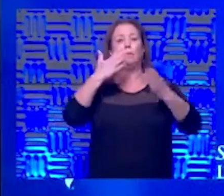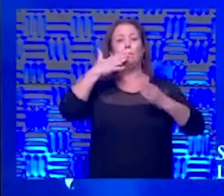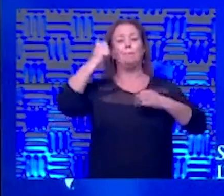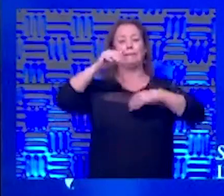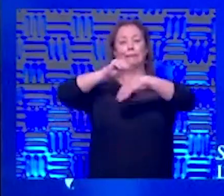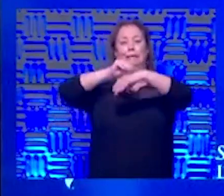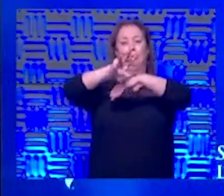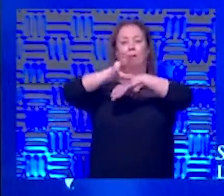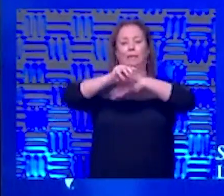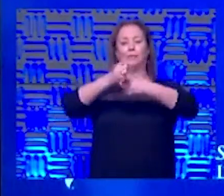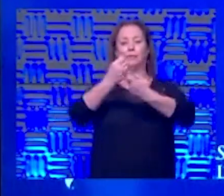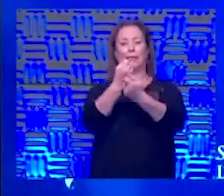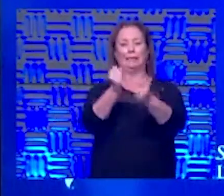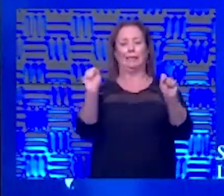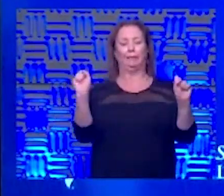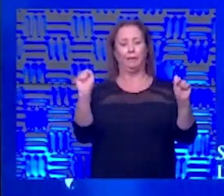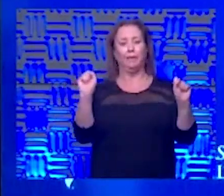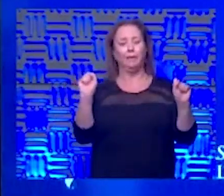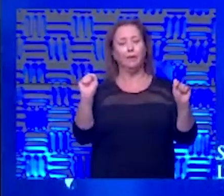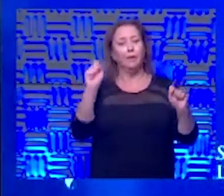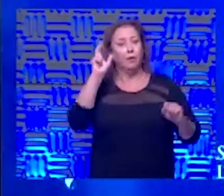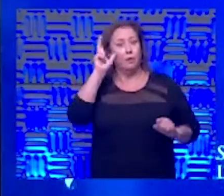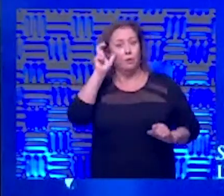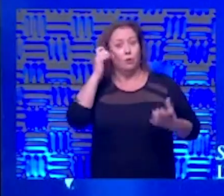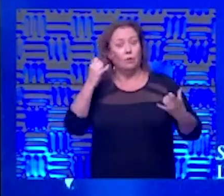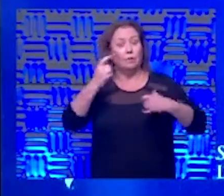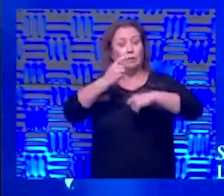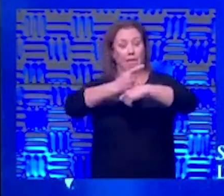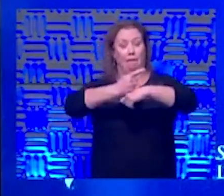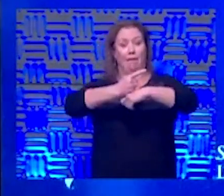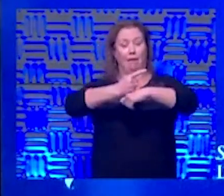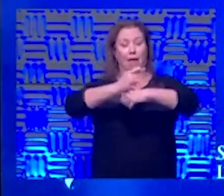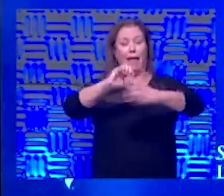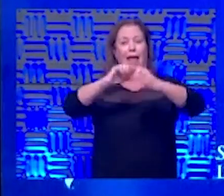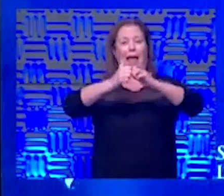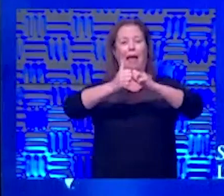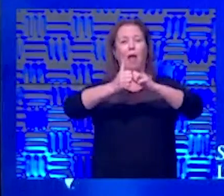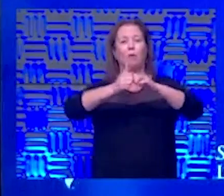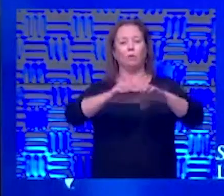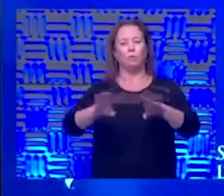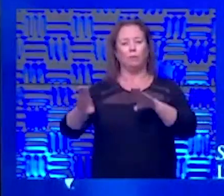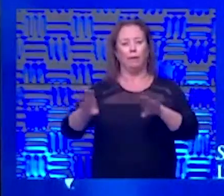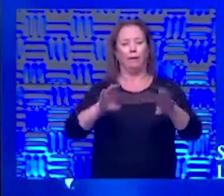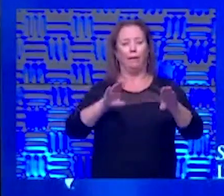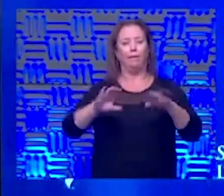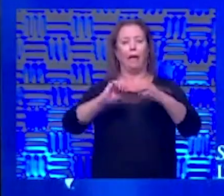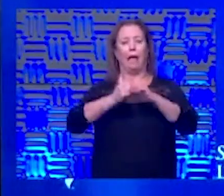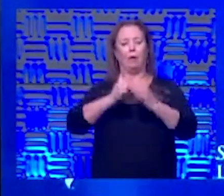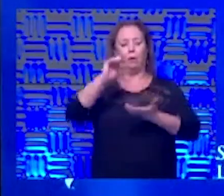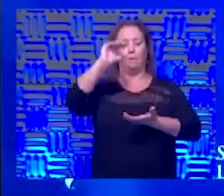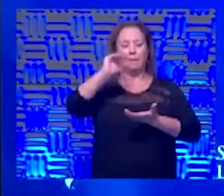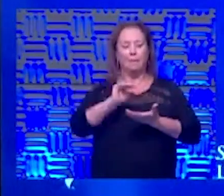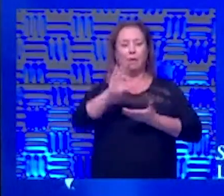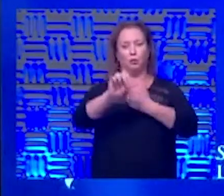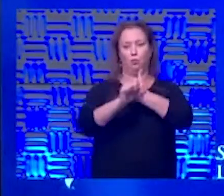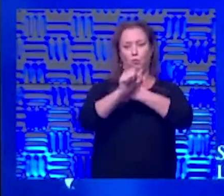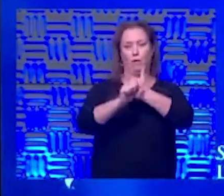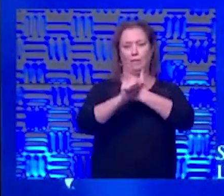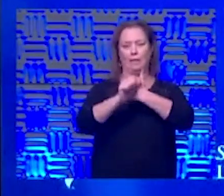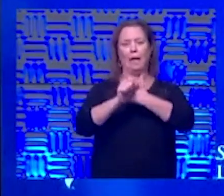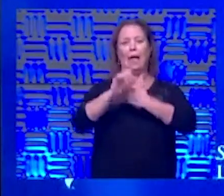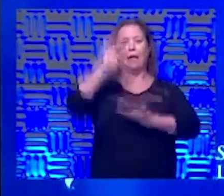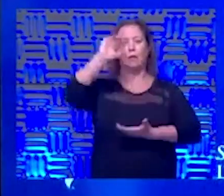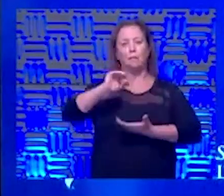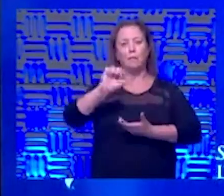for trying to stay safe. I think you've heard it today. It's all about how you conduct yourself in order to minimize the risk. But